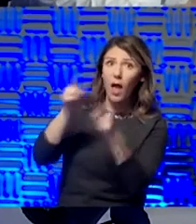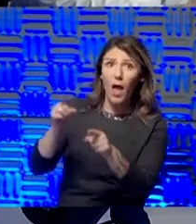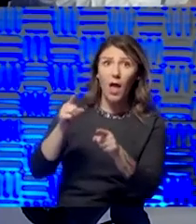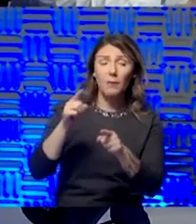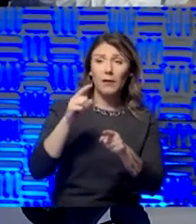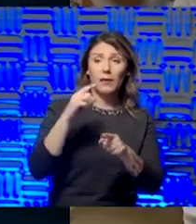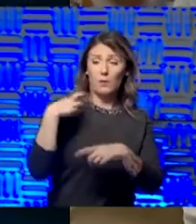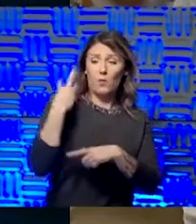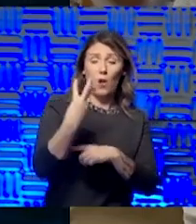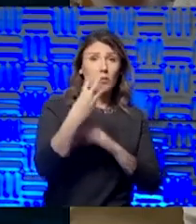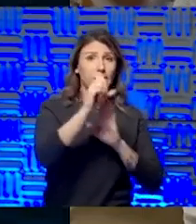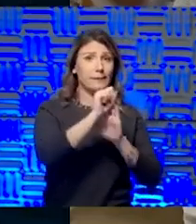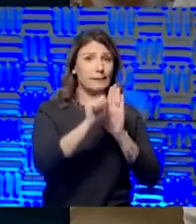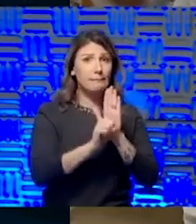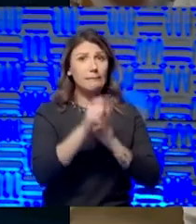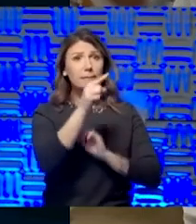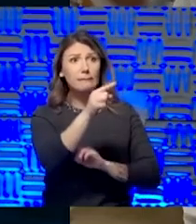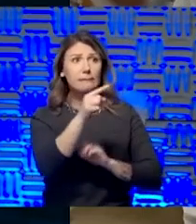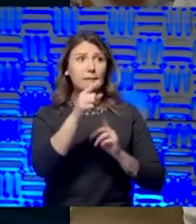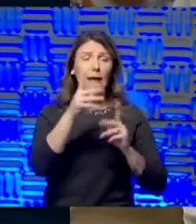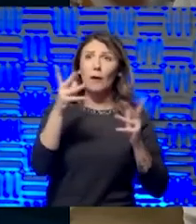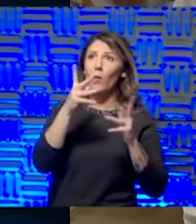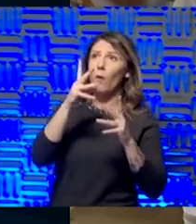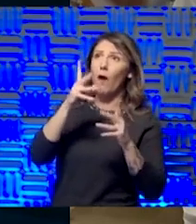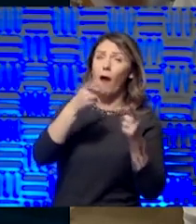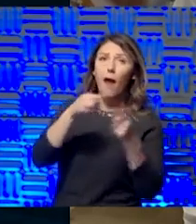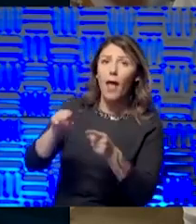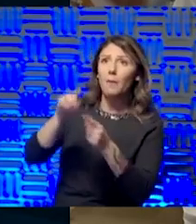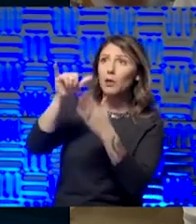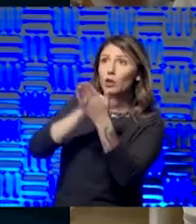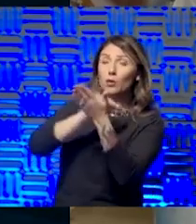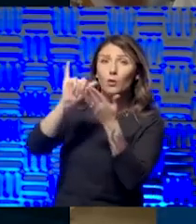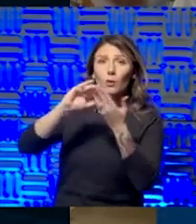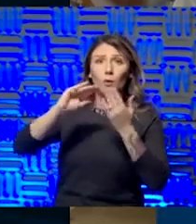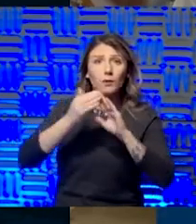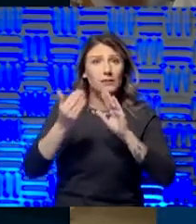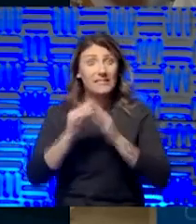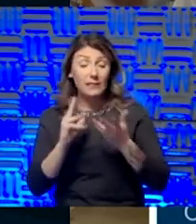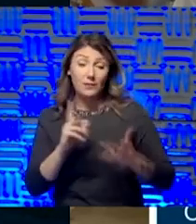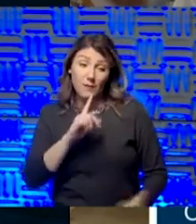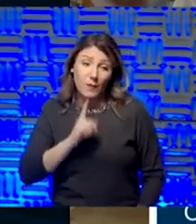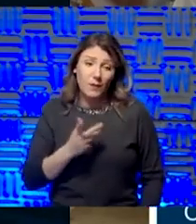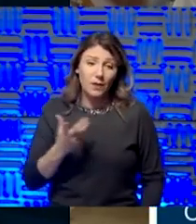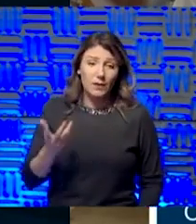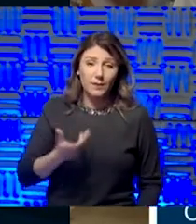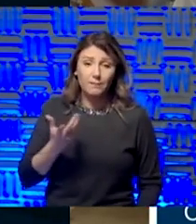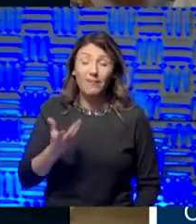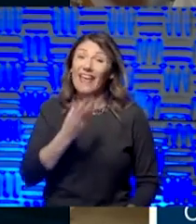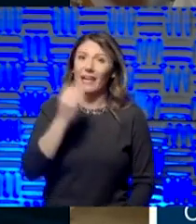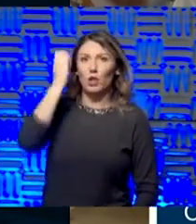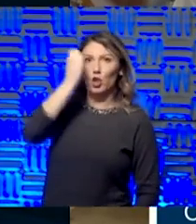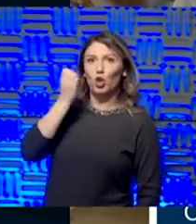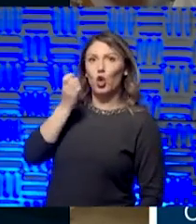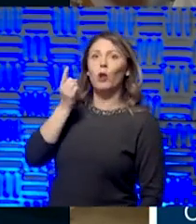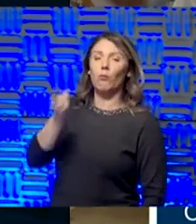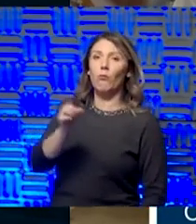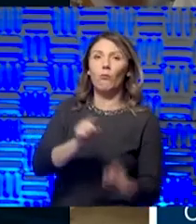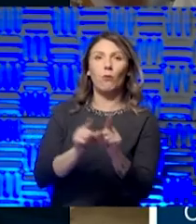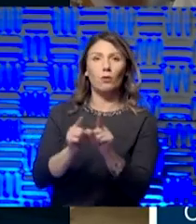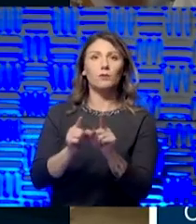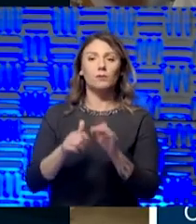Washington State and what had already occurred in New York City. So to some degree, and even in Europe, that